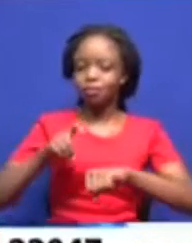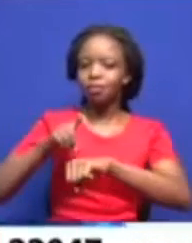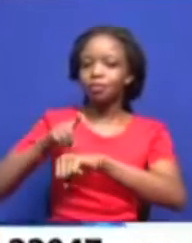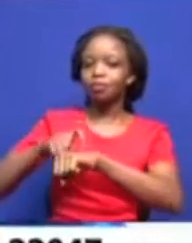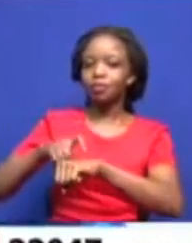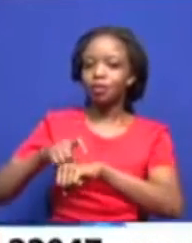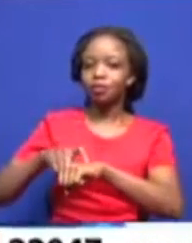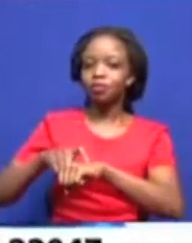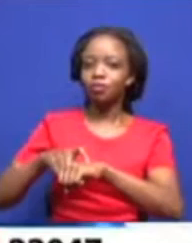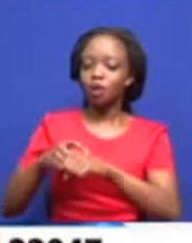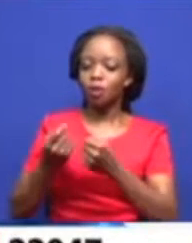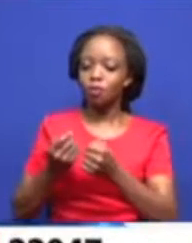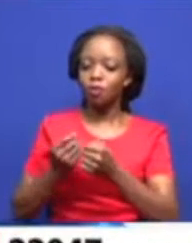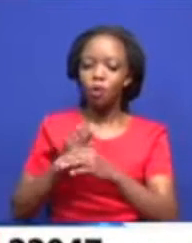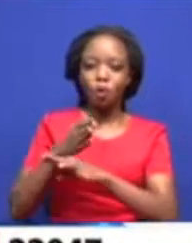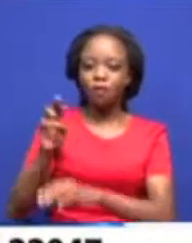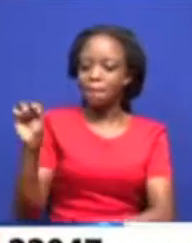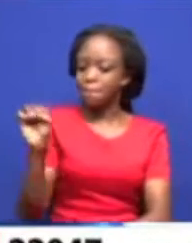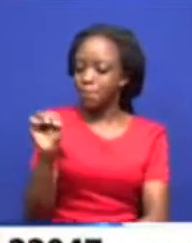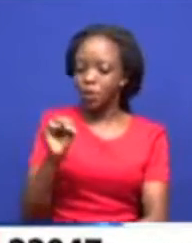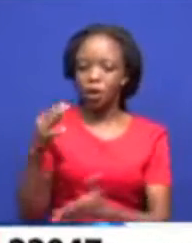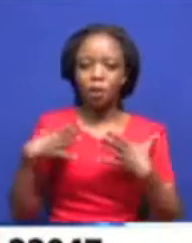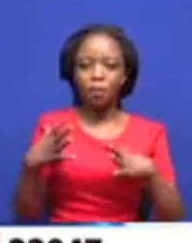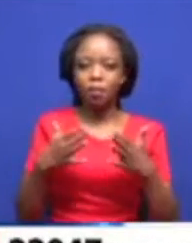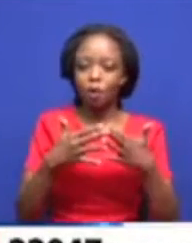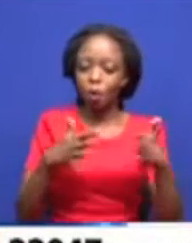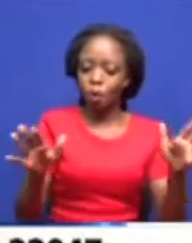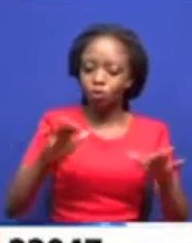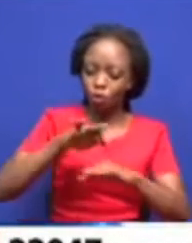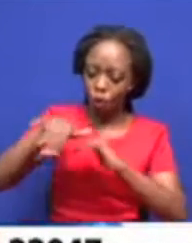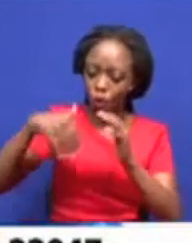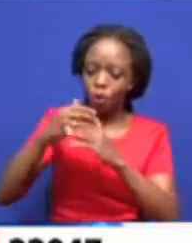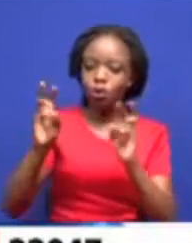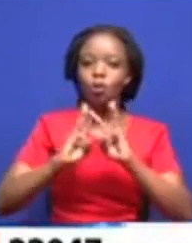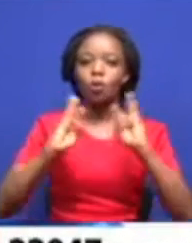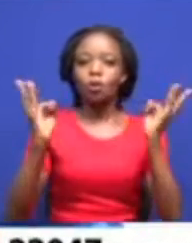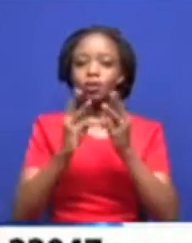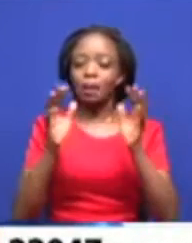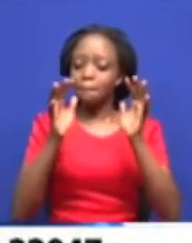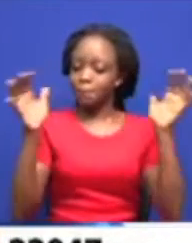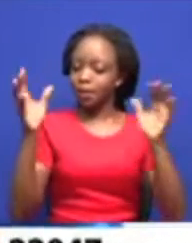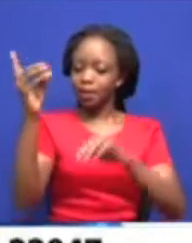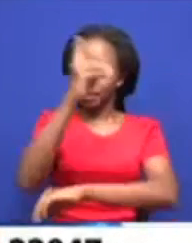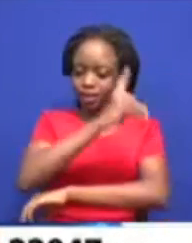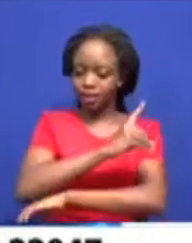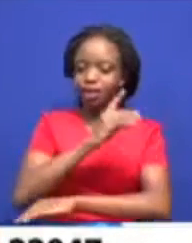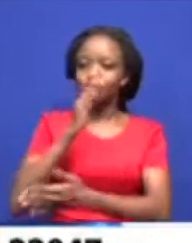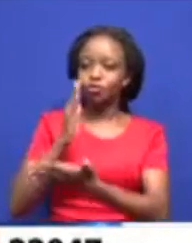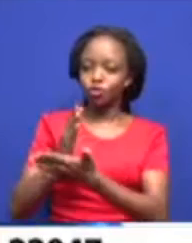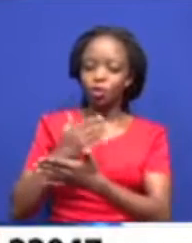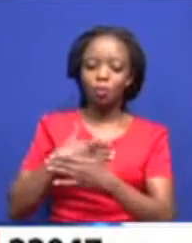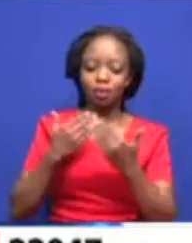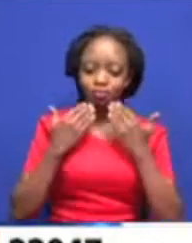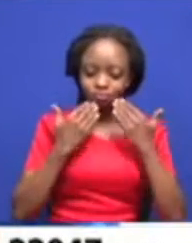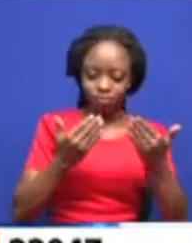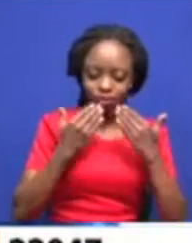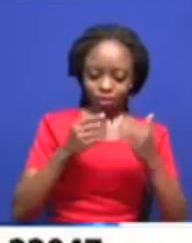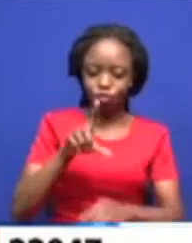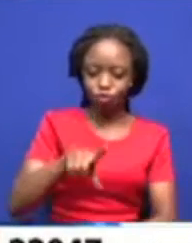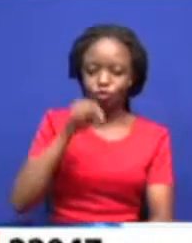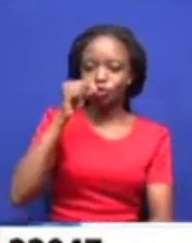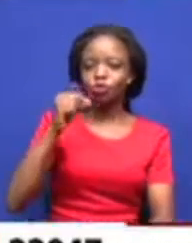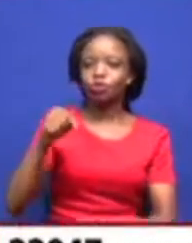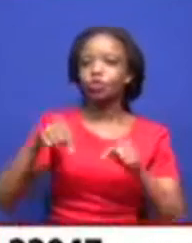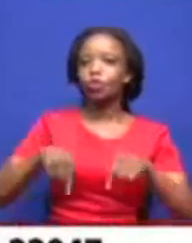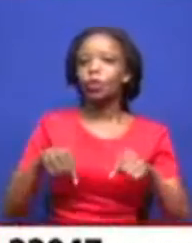as millions of people who are displaced around the world. It's a big day for us. I'm really grateful that I joined you today. All